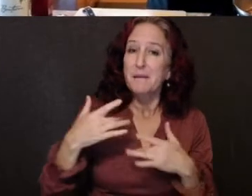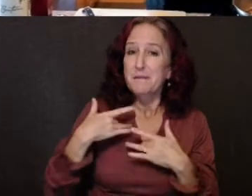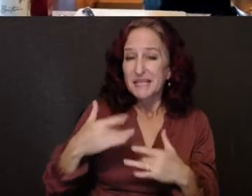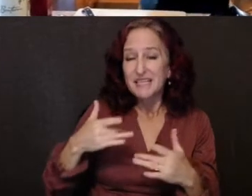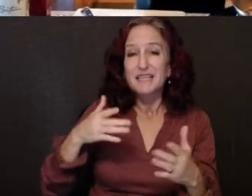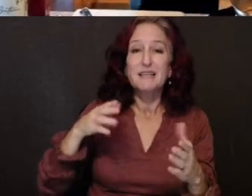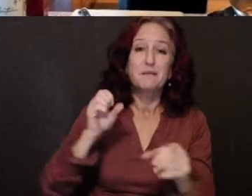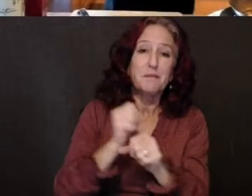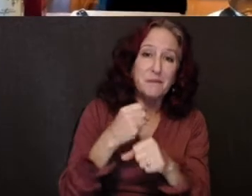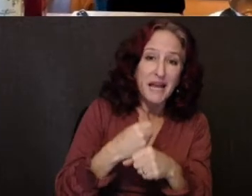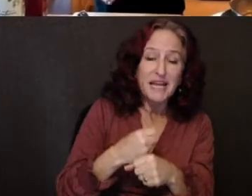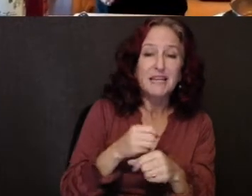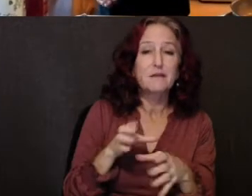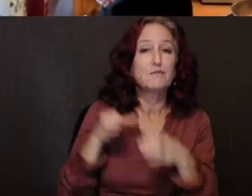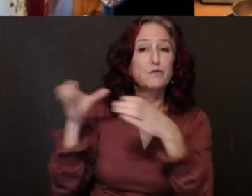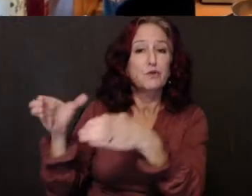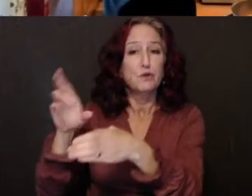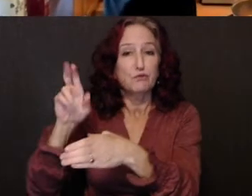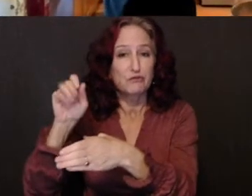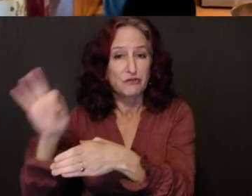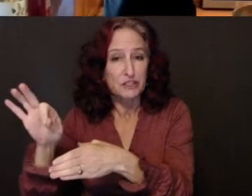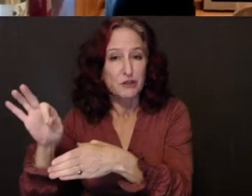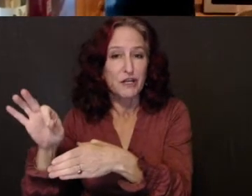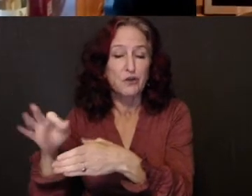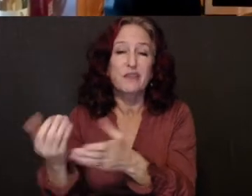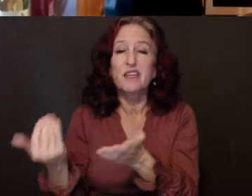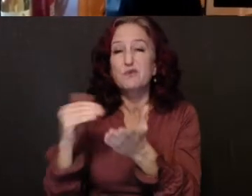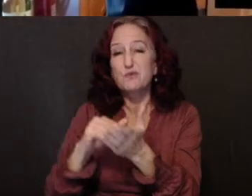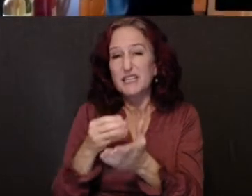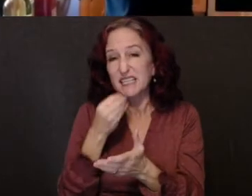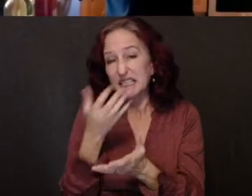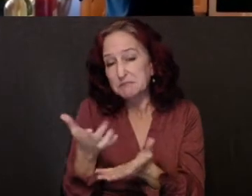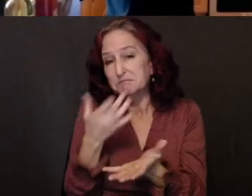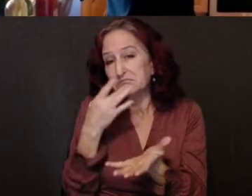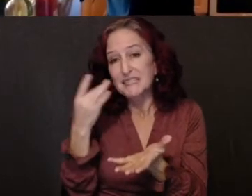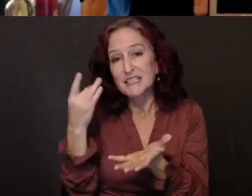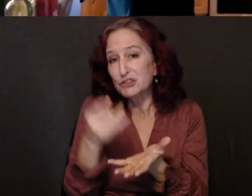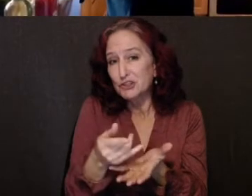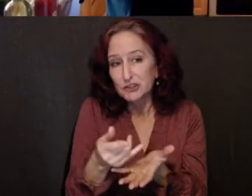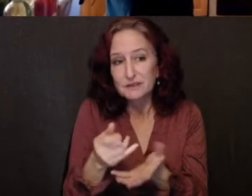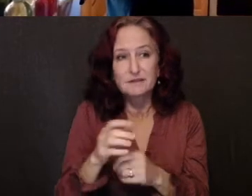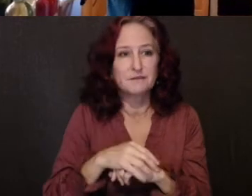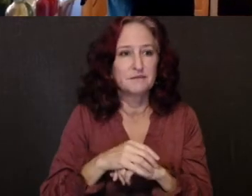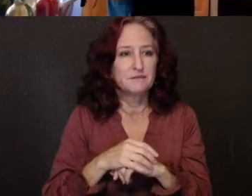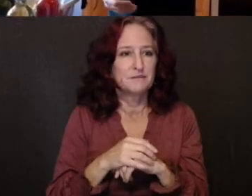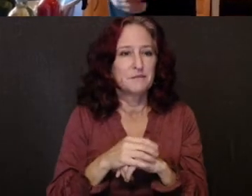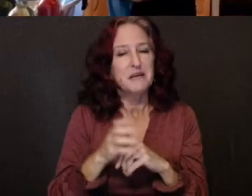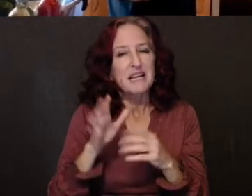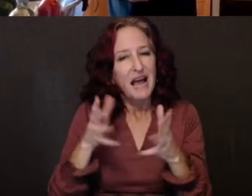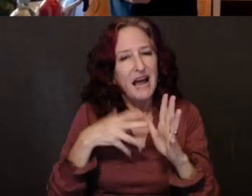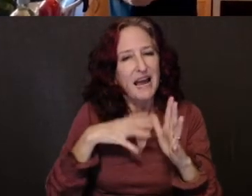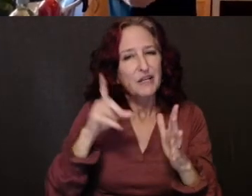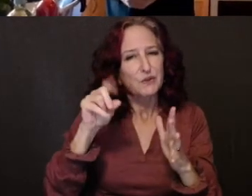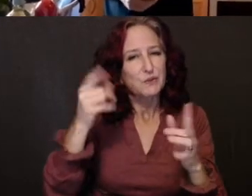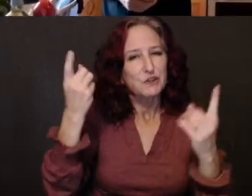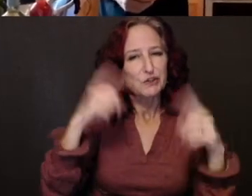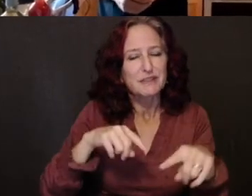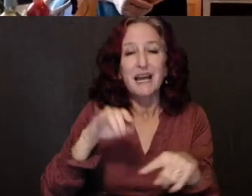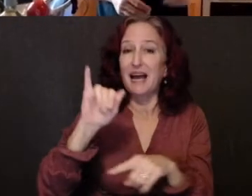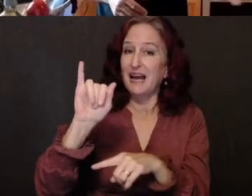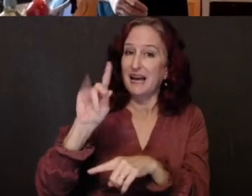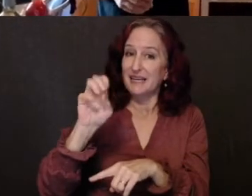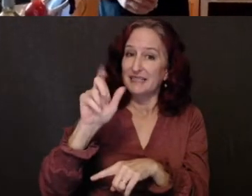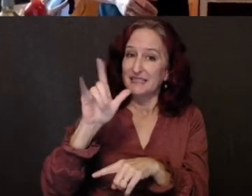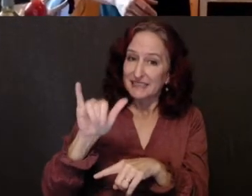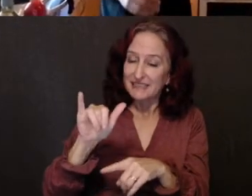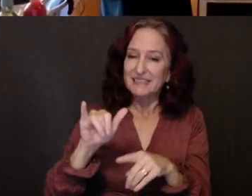it to sit around for a long time, but I mean, when I make these things, they kind of sit in the refrigerator, and then I reheat them, and they taste pretty good.